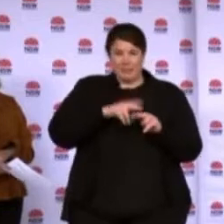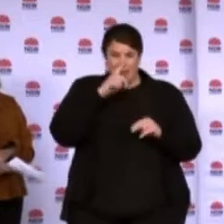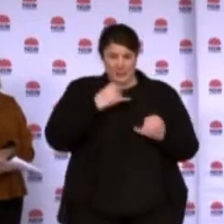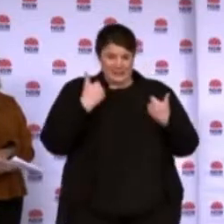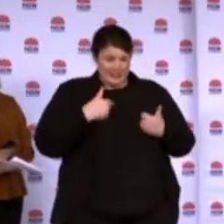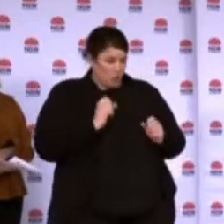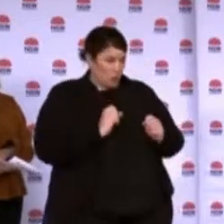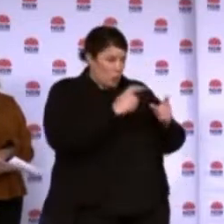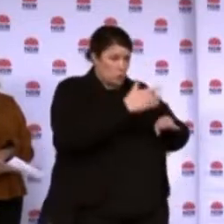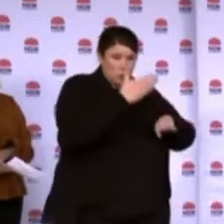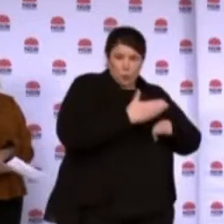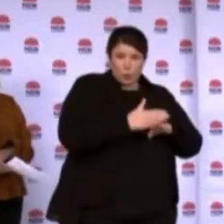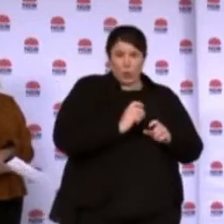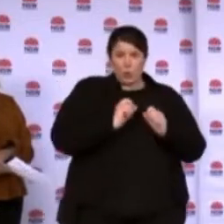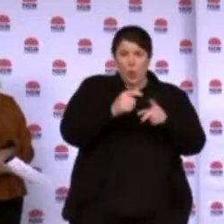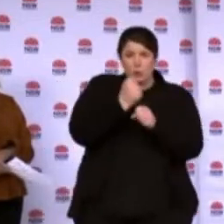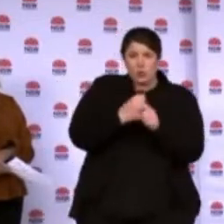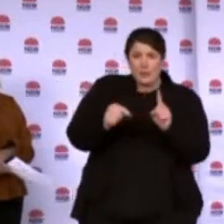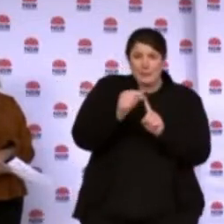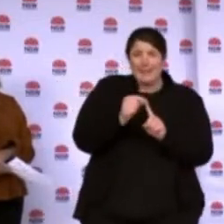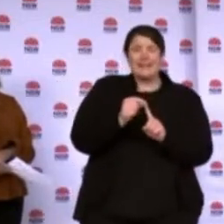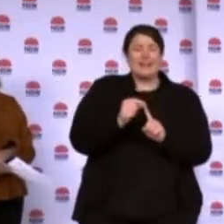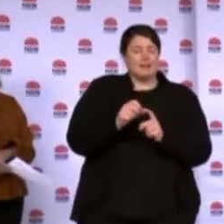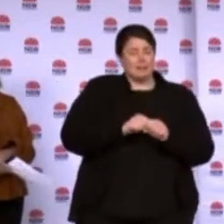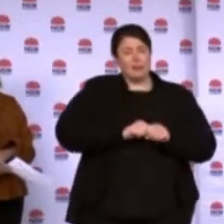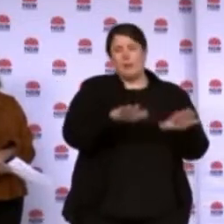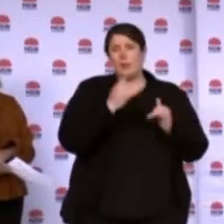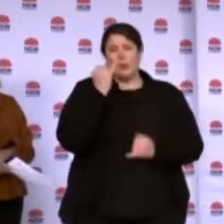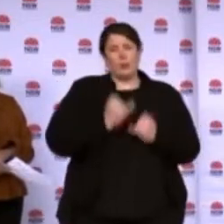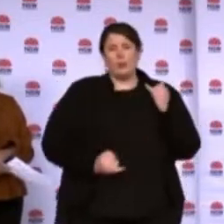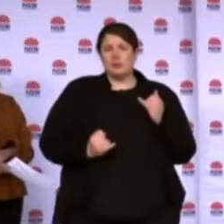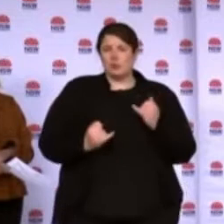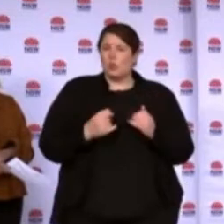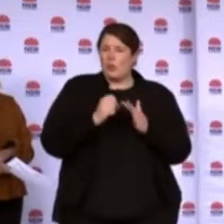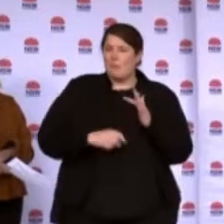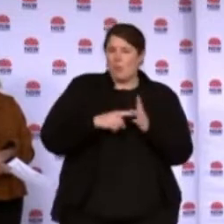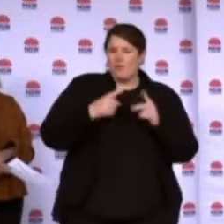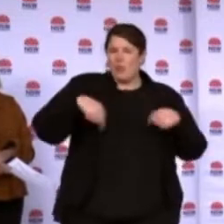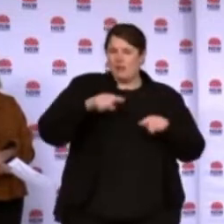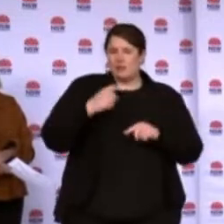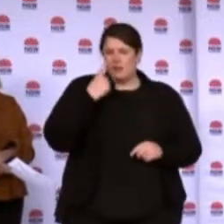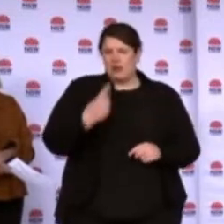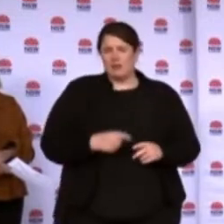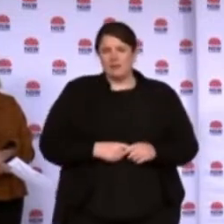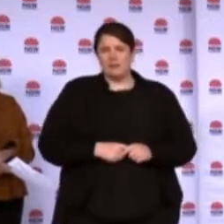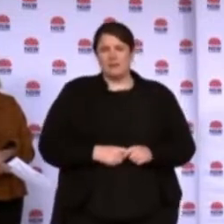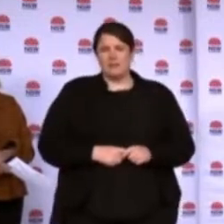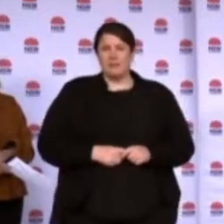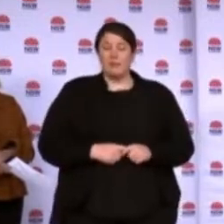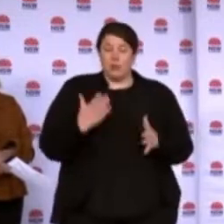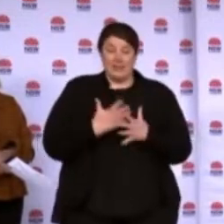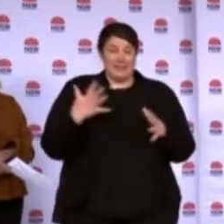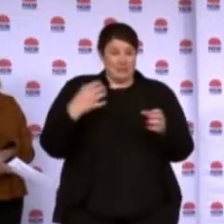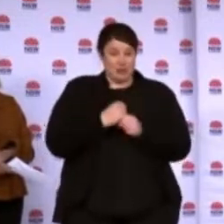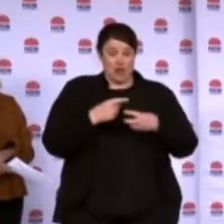symptoms, going to a workplace or going to a medical centre and spreading the virus, and that's really, really important for us to stress. So just to summarise,